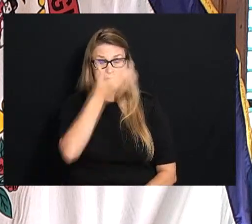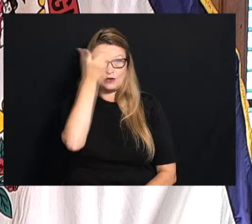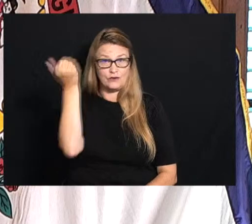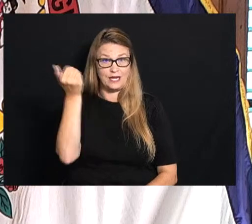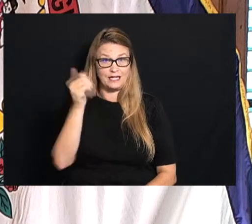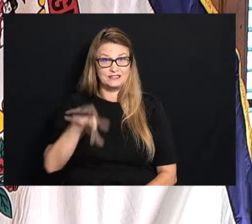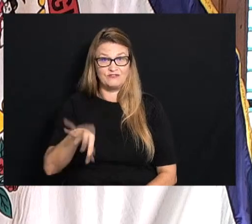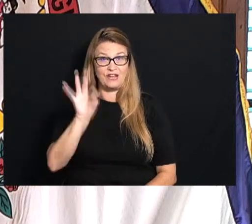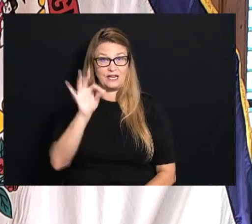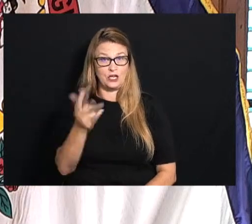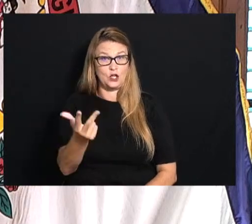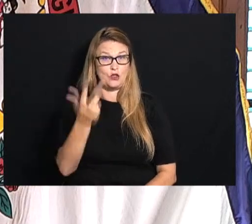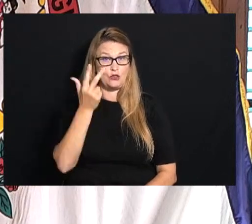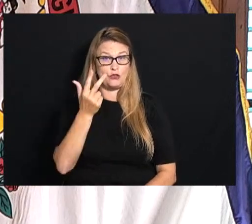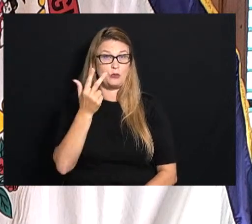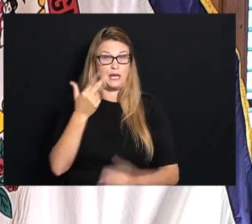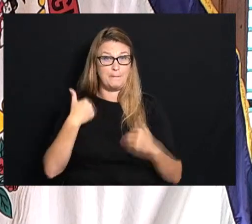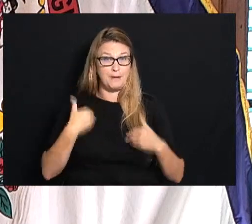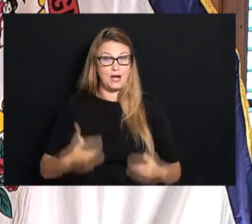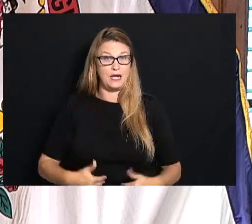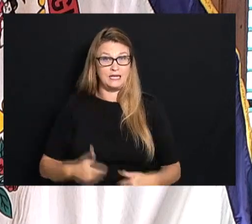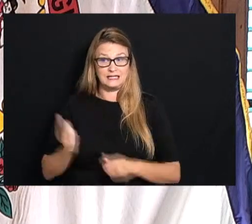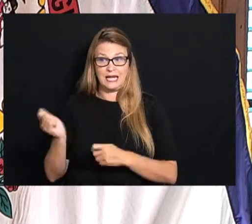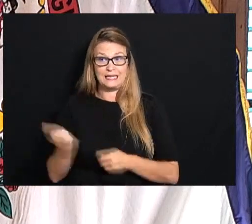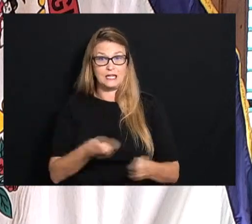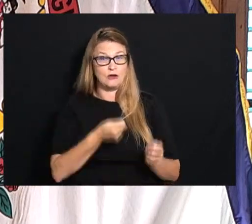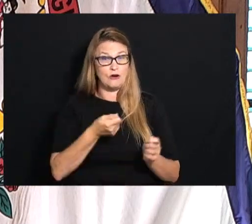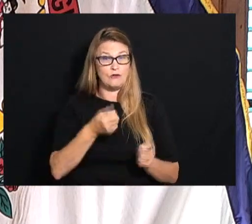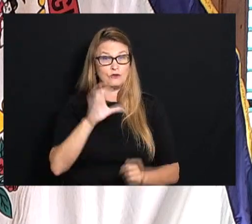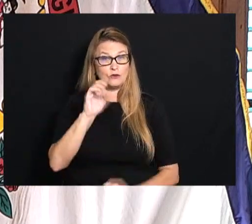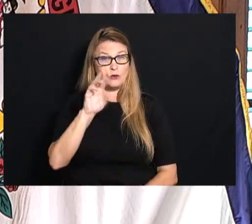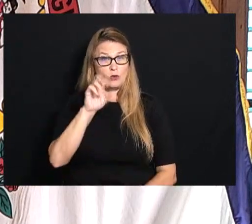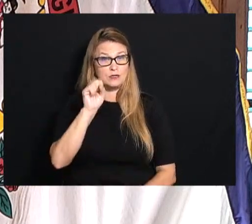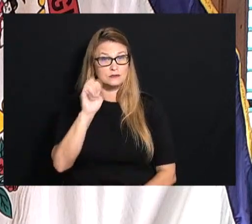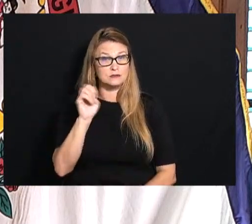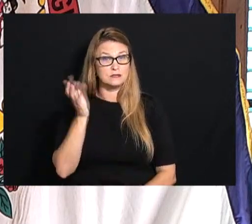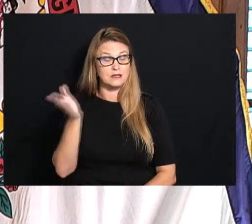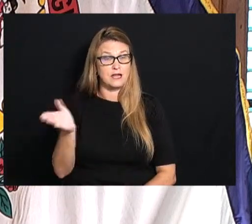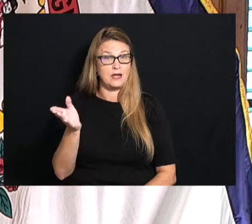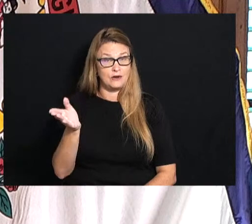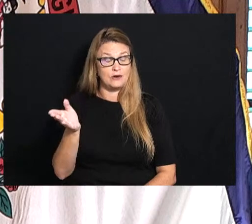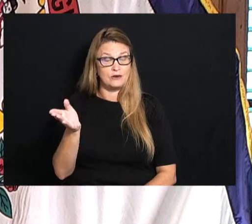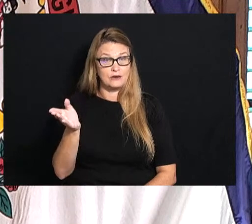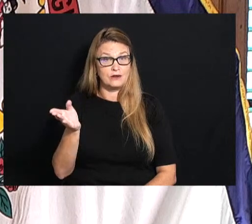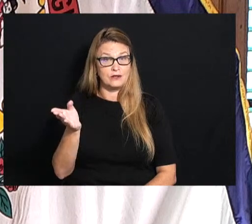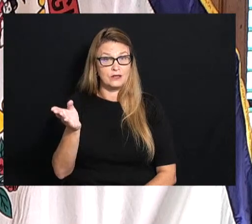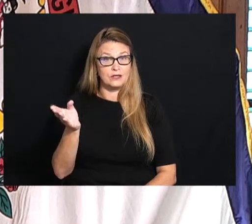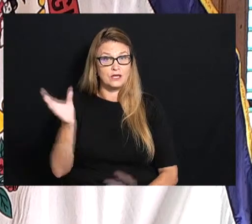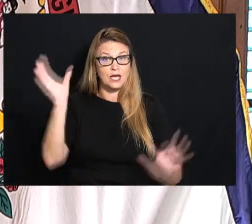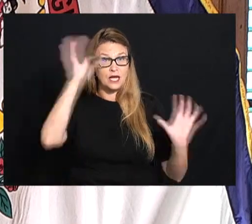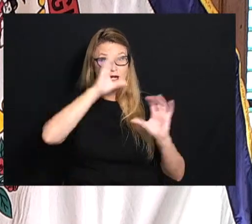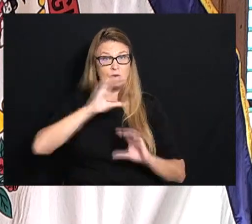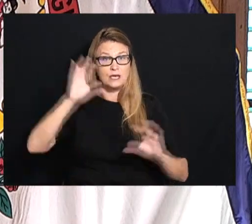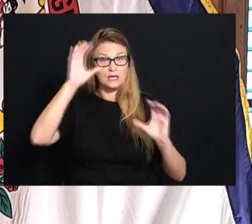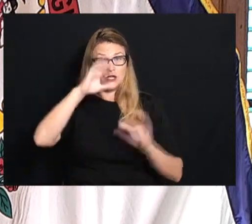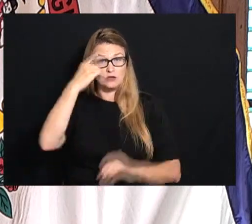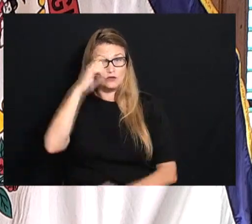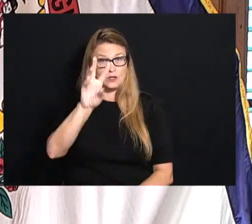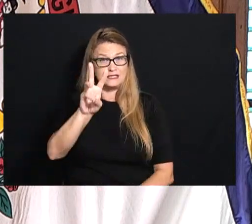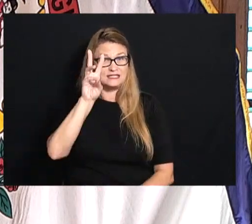3 bodies on the golf courses at the Greenbrier. And more so than that, we looked for 6 weeks